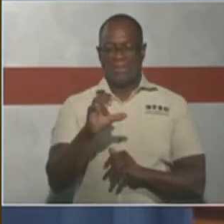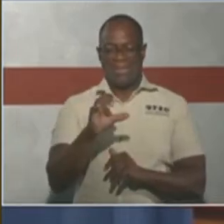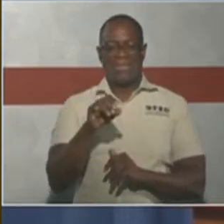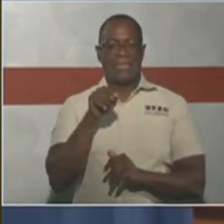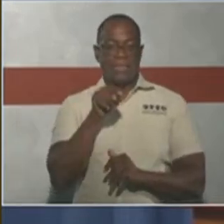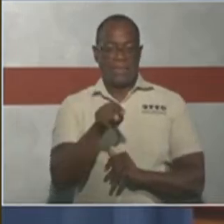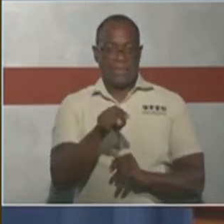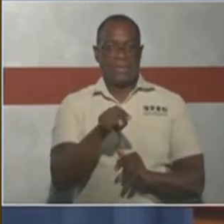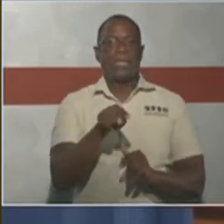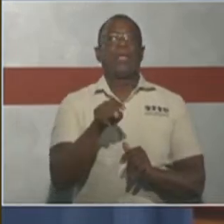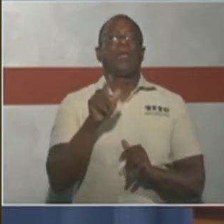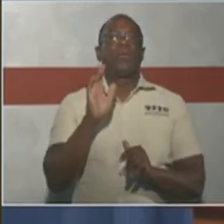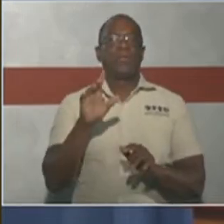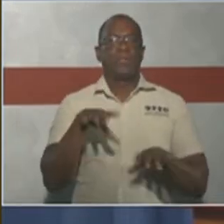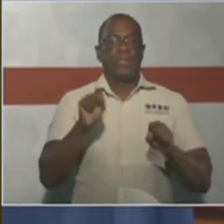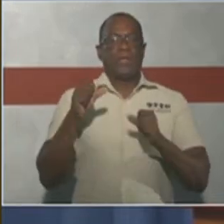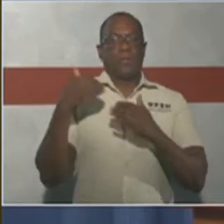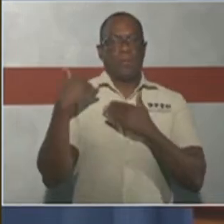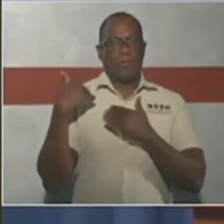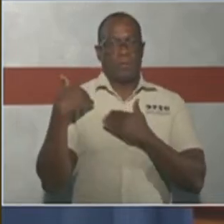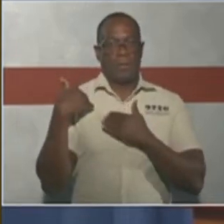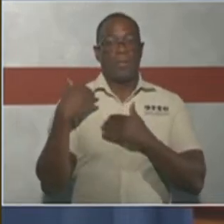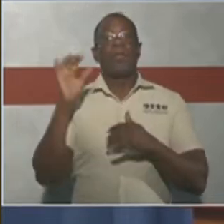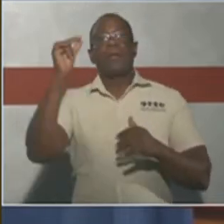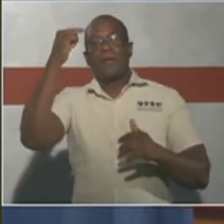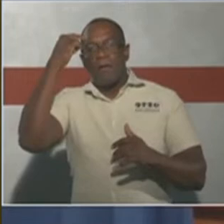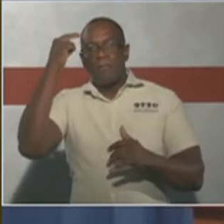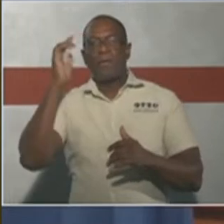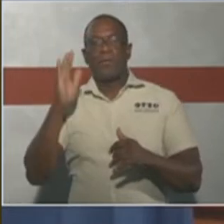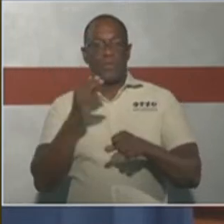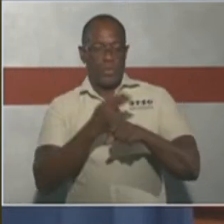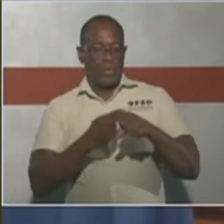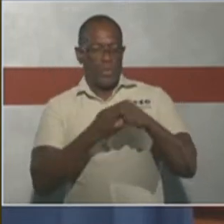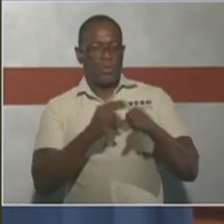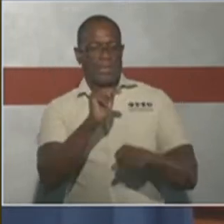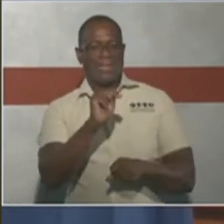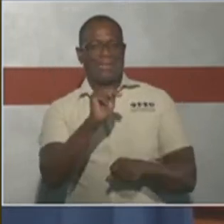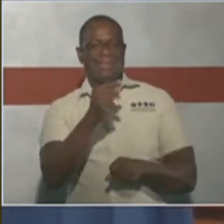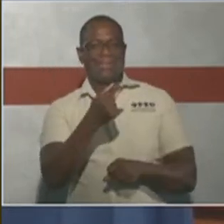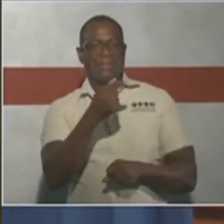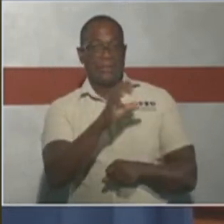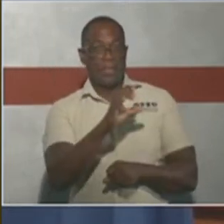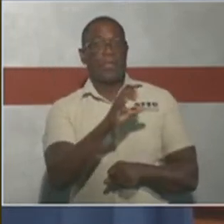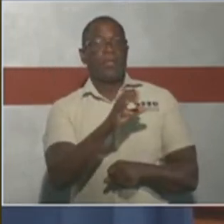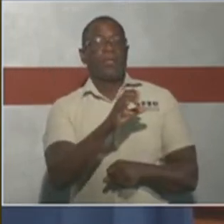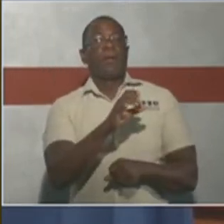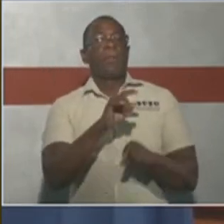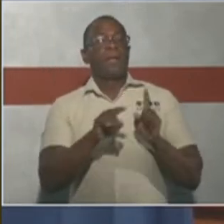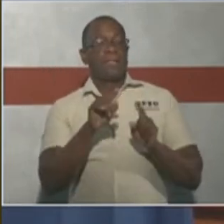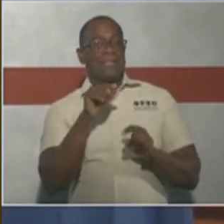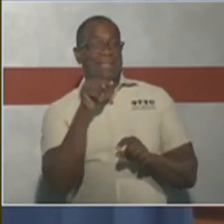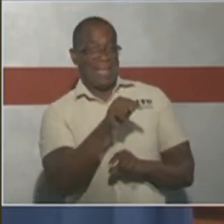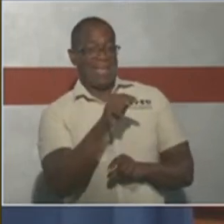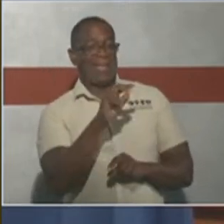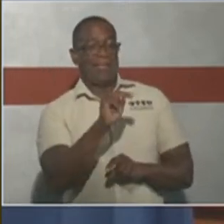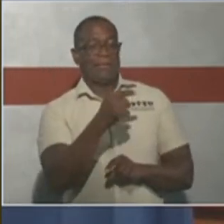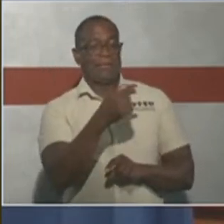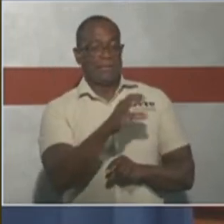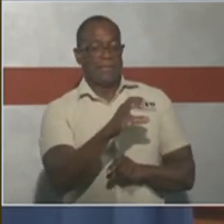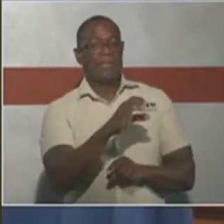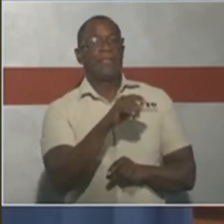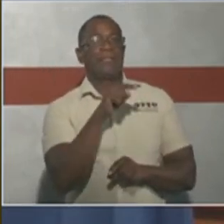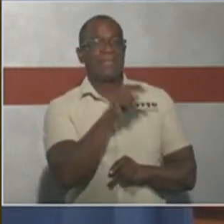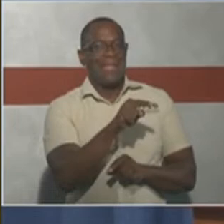government was granted the license to utilize NGC, and NGC will be the body that will be used to transact